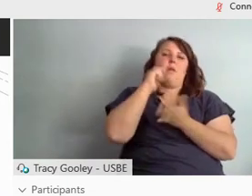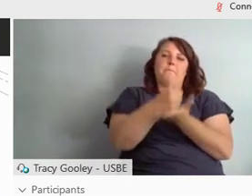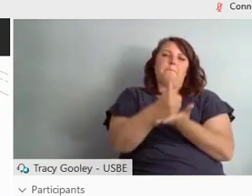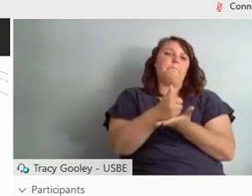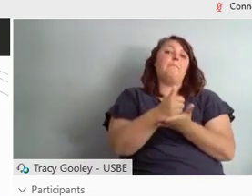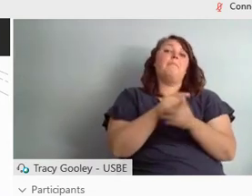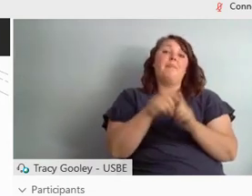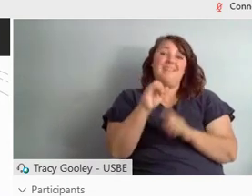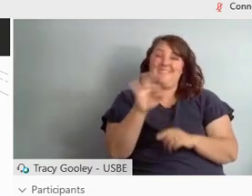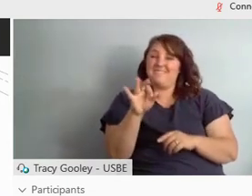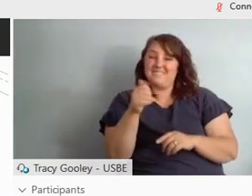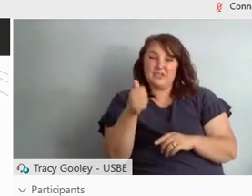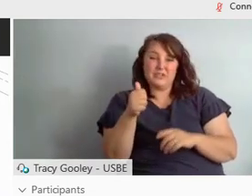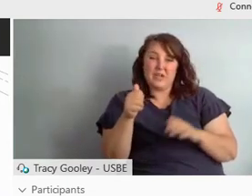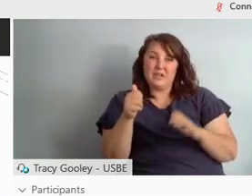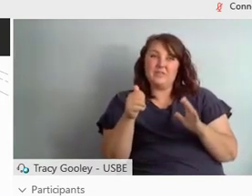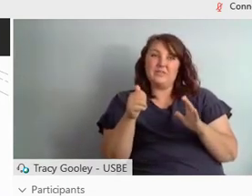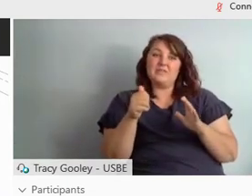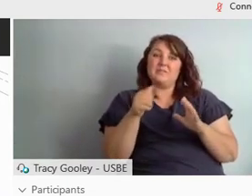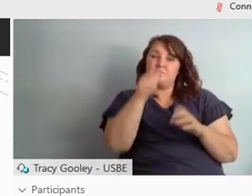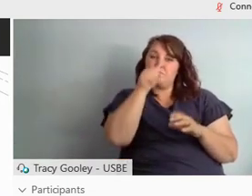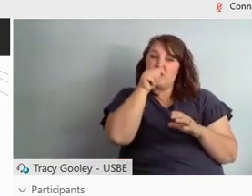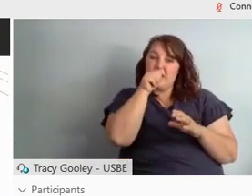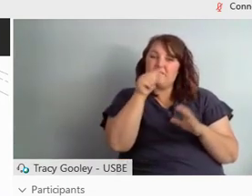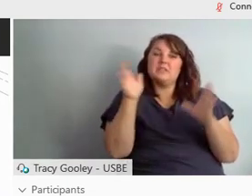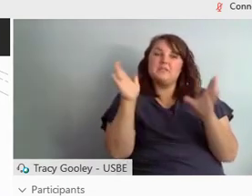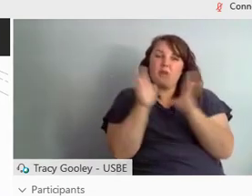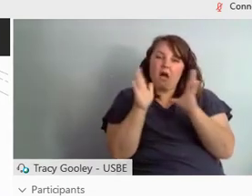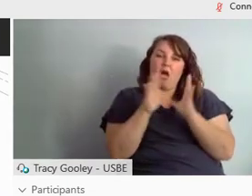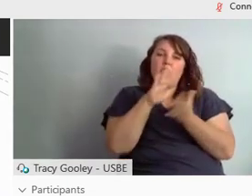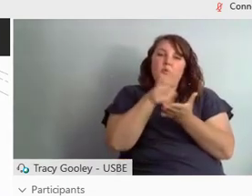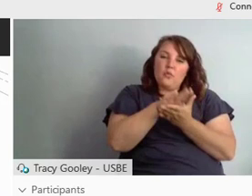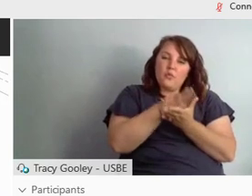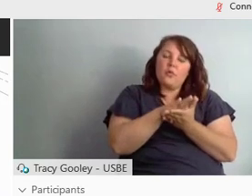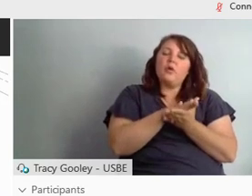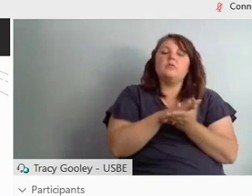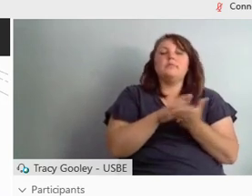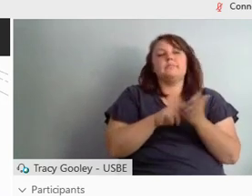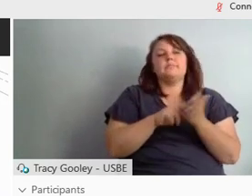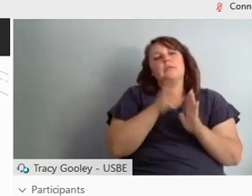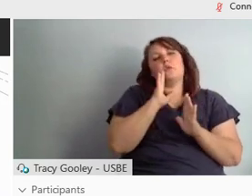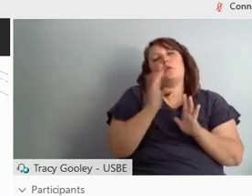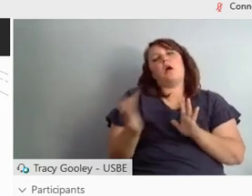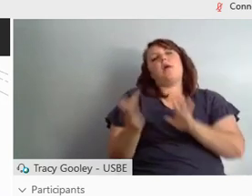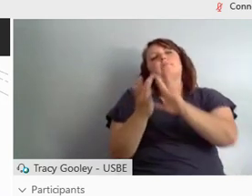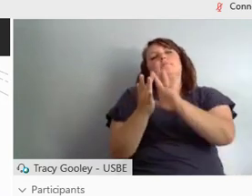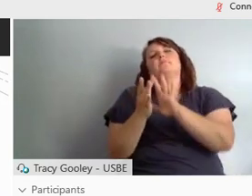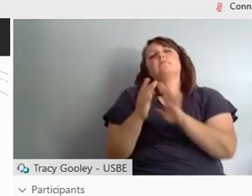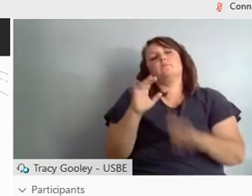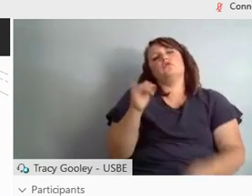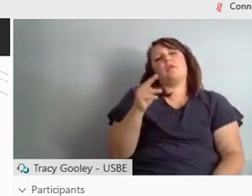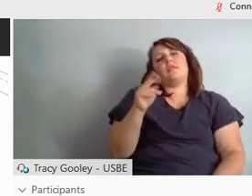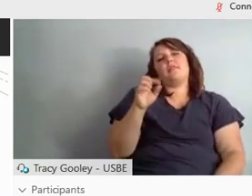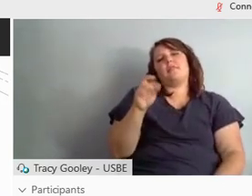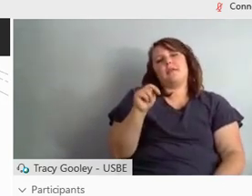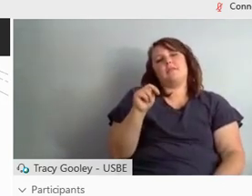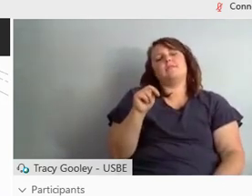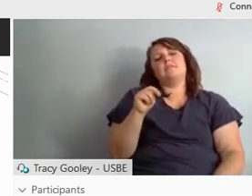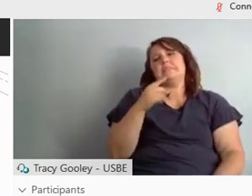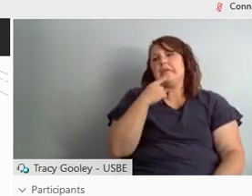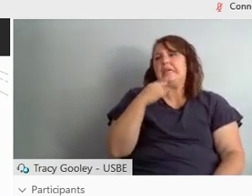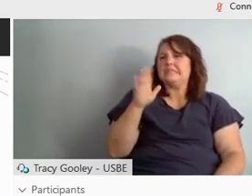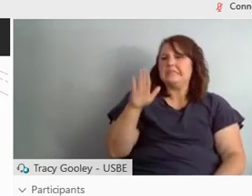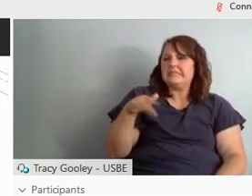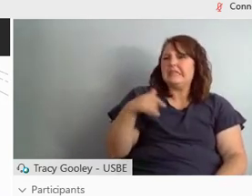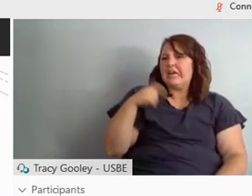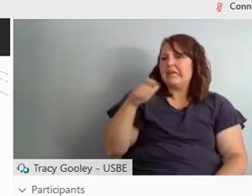help. If you are at a private provider, then you reach out to Jonathan and say, I need